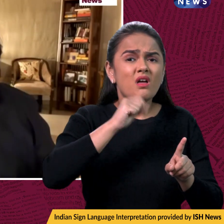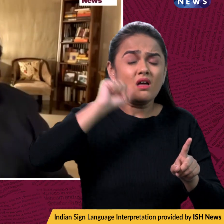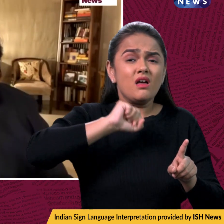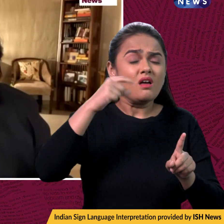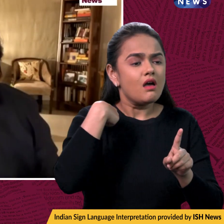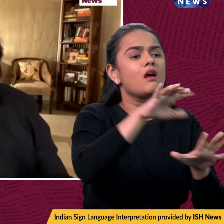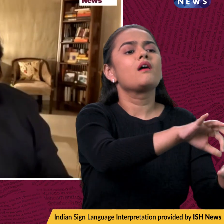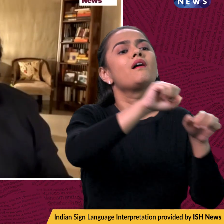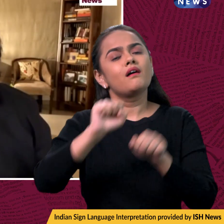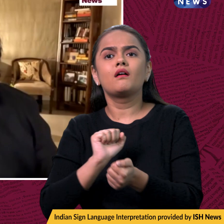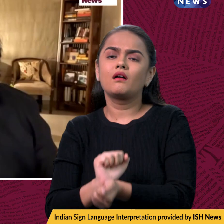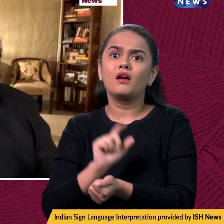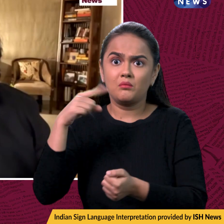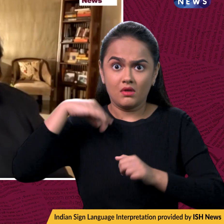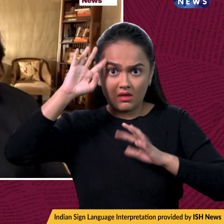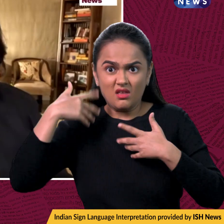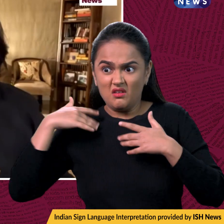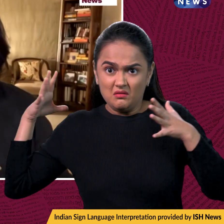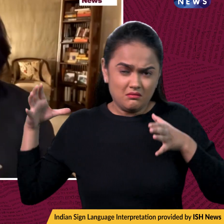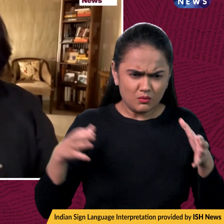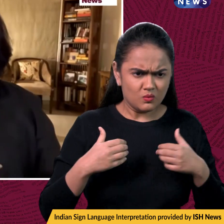said there was no mishandling and no use of force.